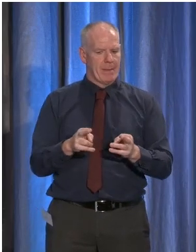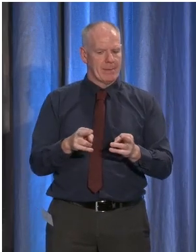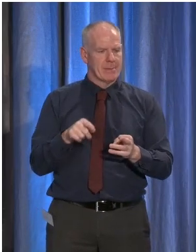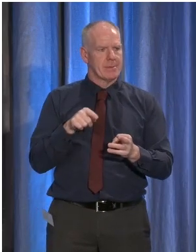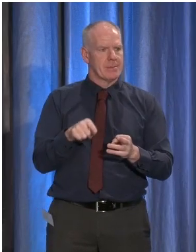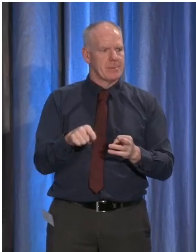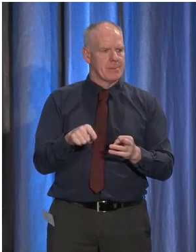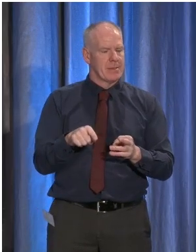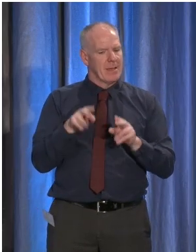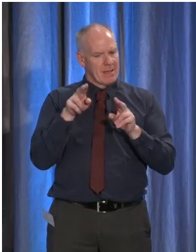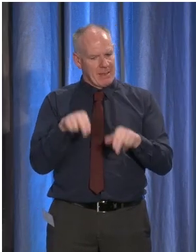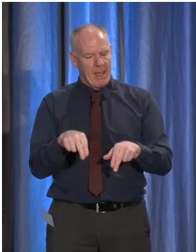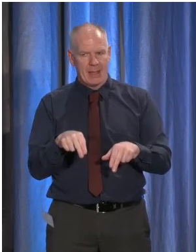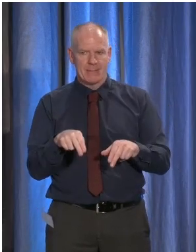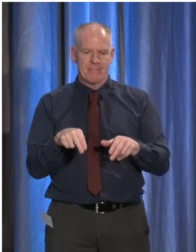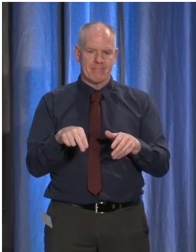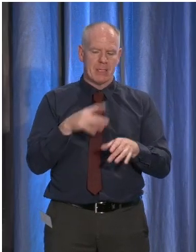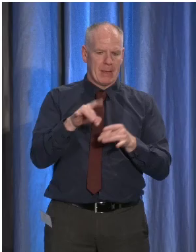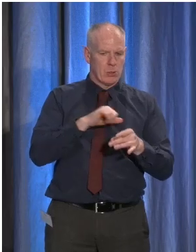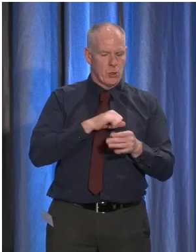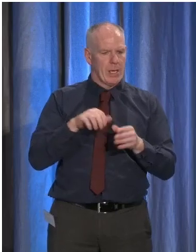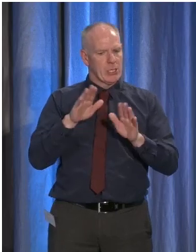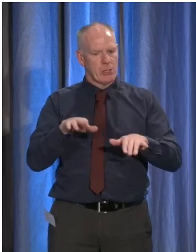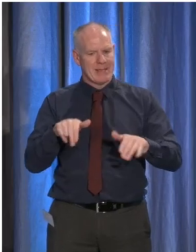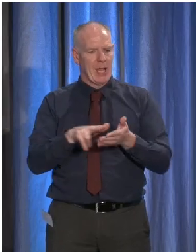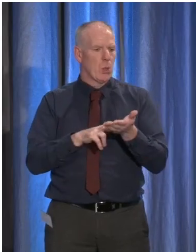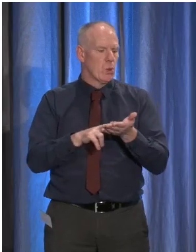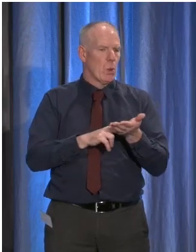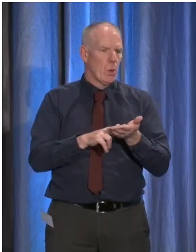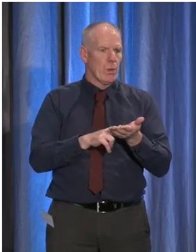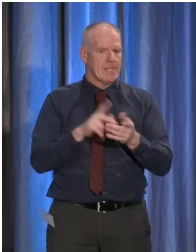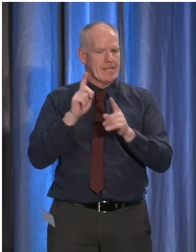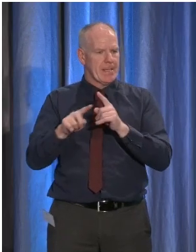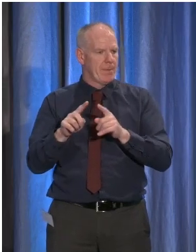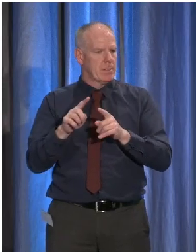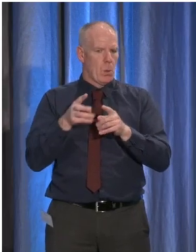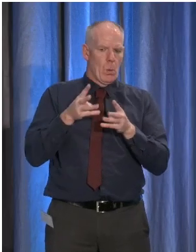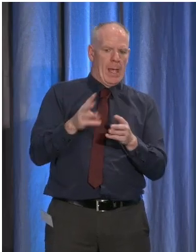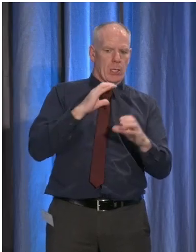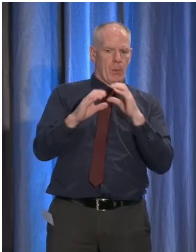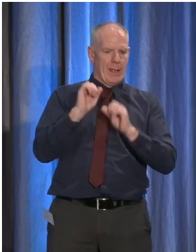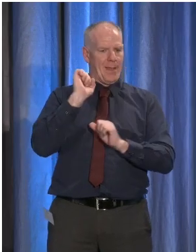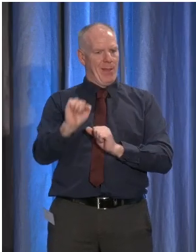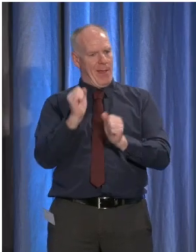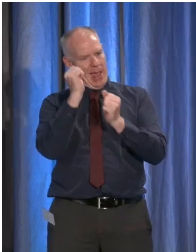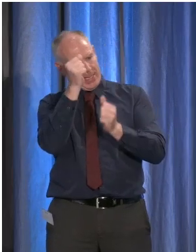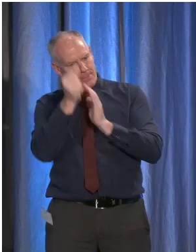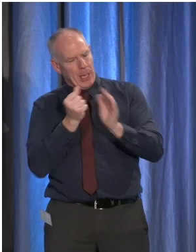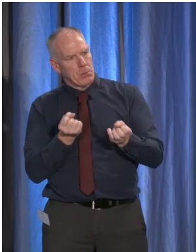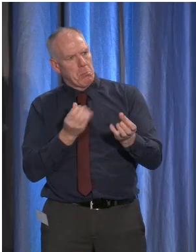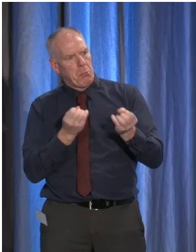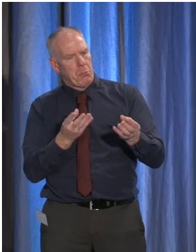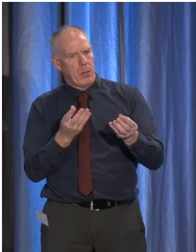that, the children could use modes of communicating experience, modes of